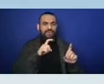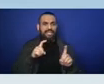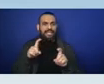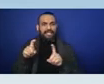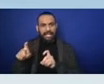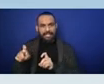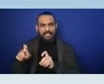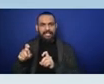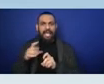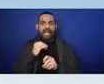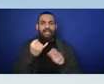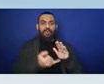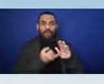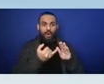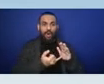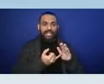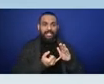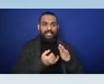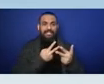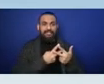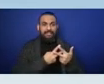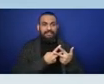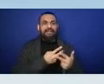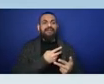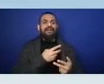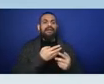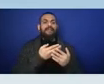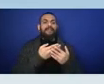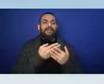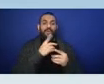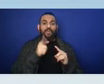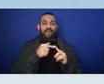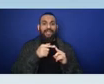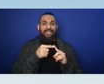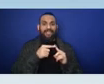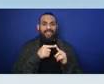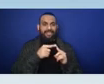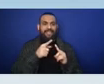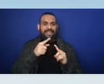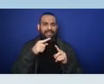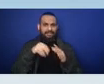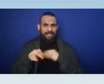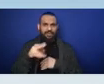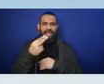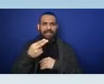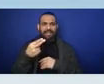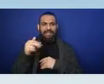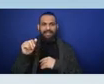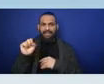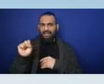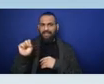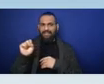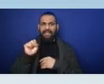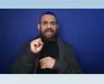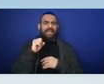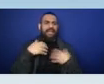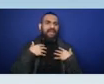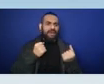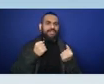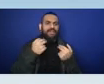into excessive detail because I want to focus on the American Recovery and Rescue Plan. But I do want to answer the